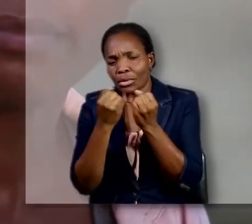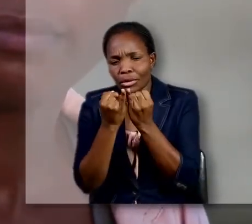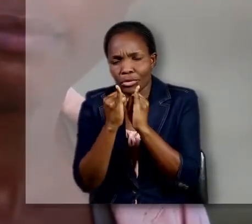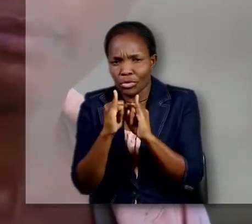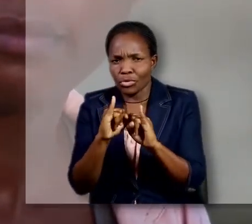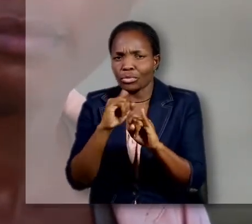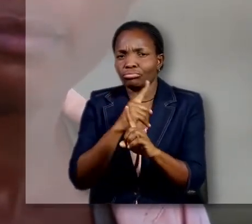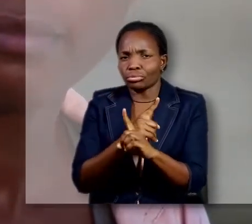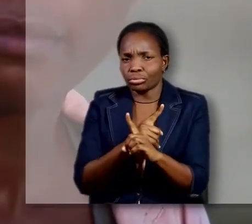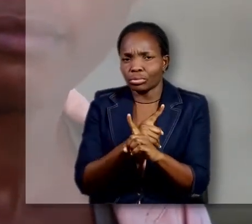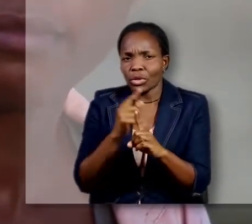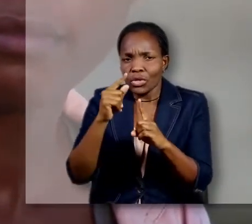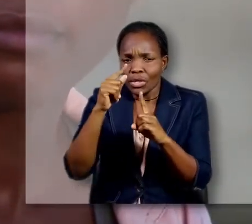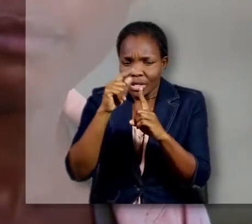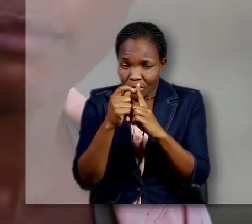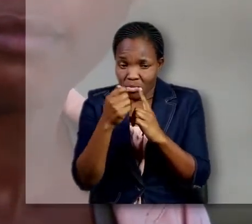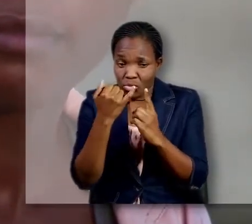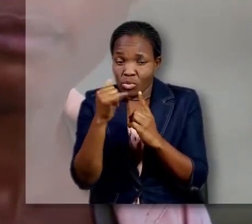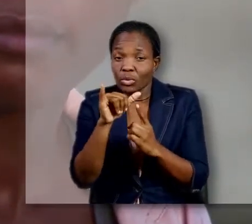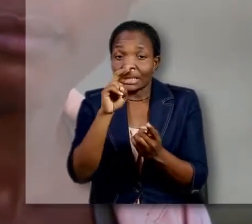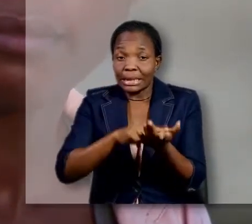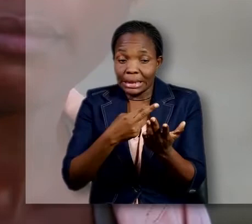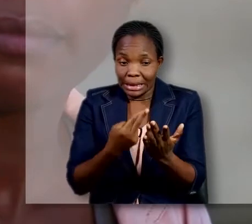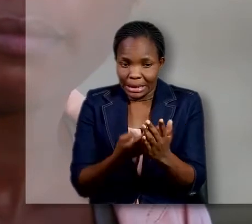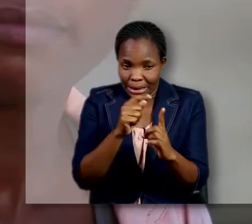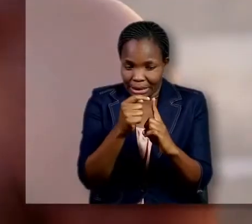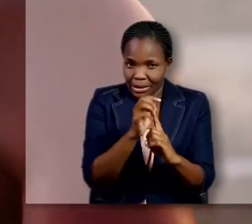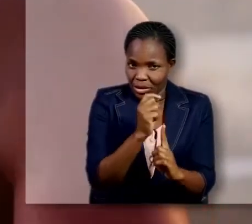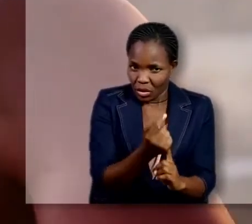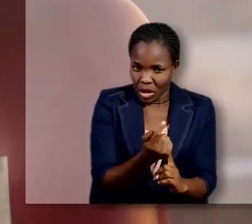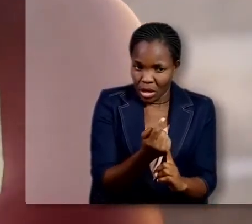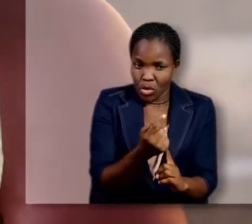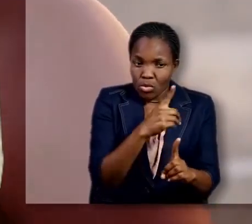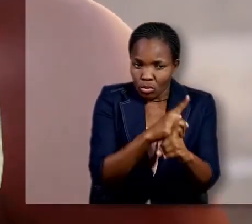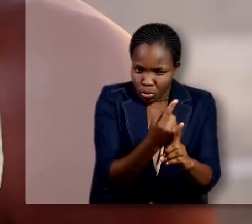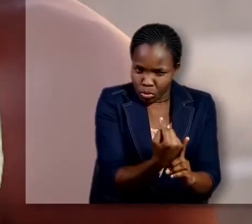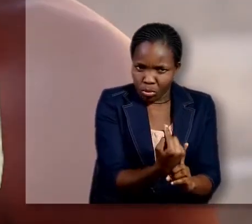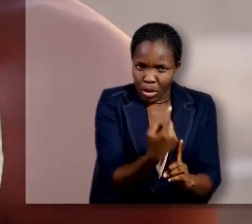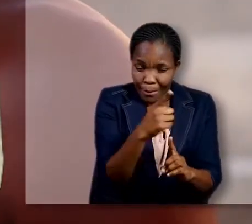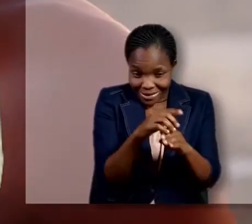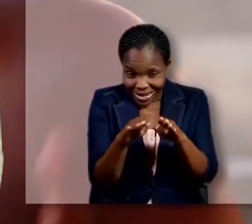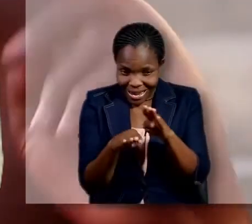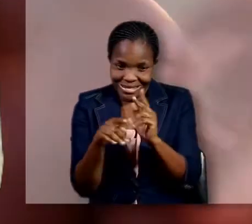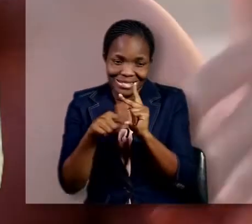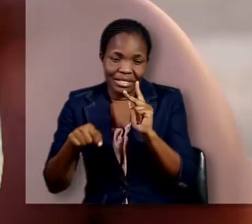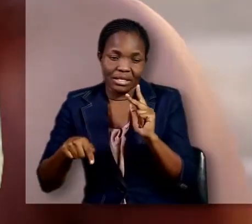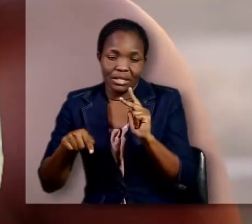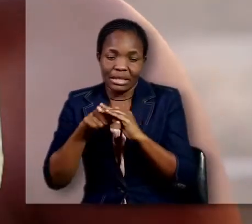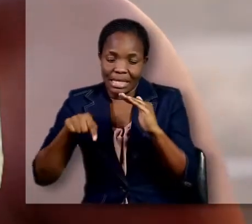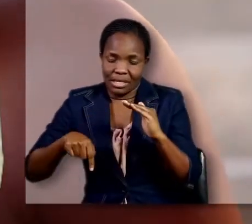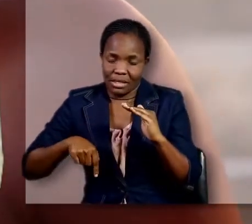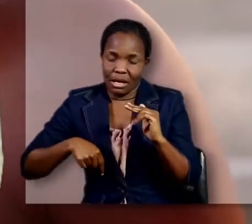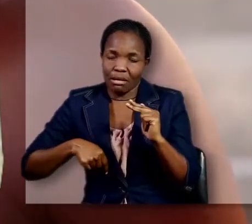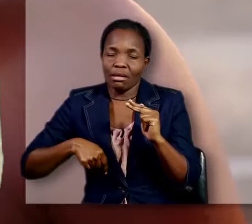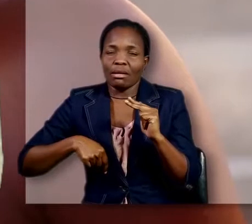chiefs represent their tribes or ethnicity in a form of self-government, but under the national government. But the national